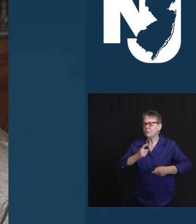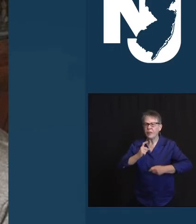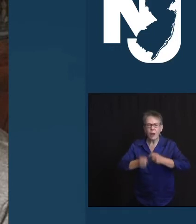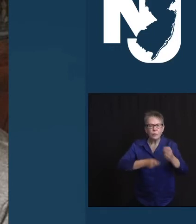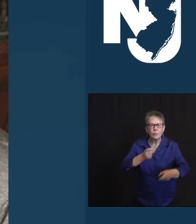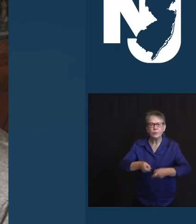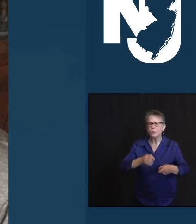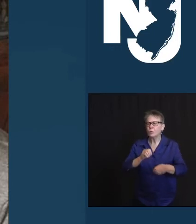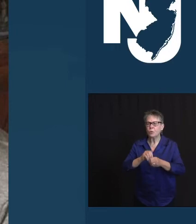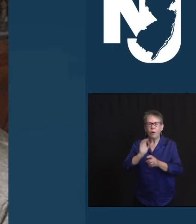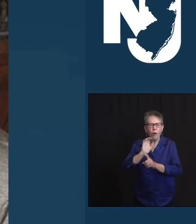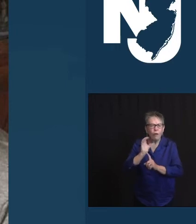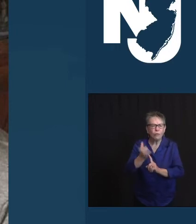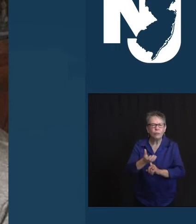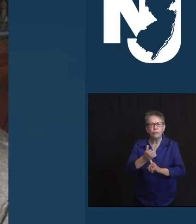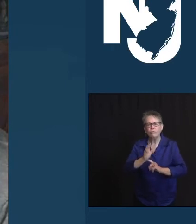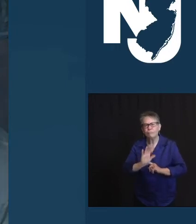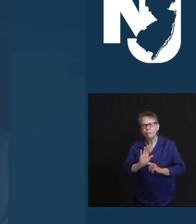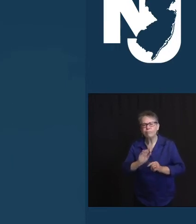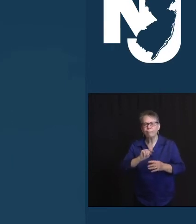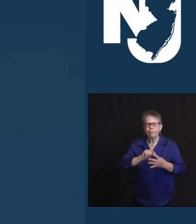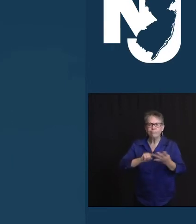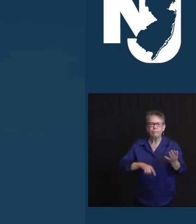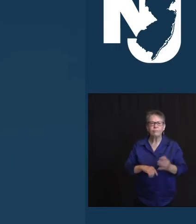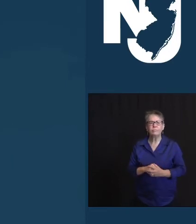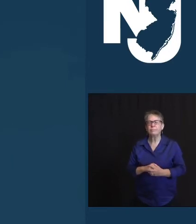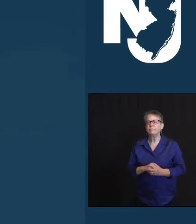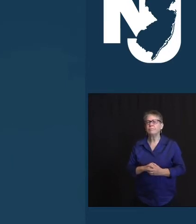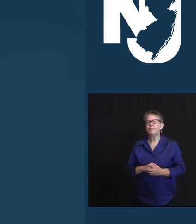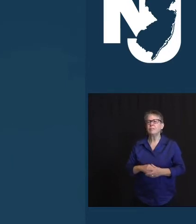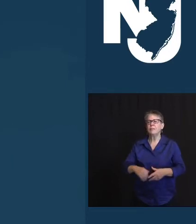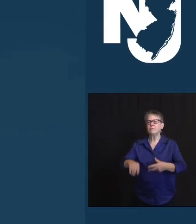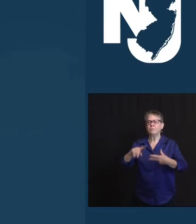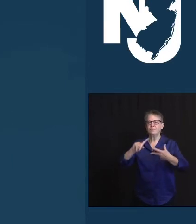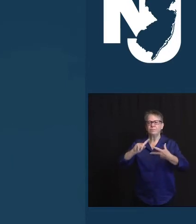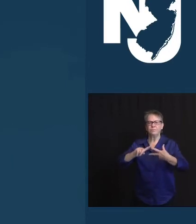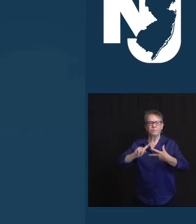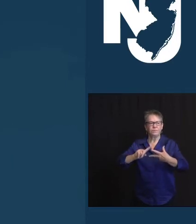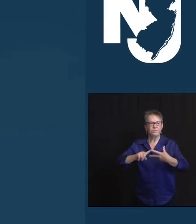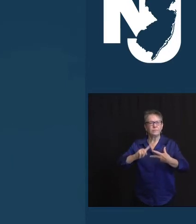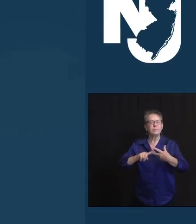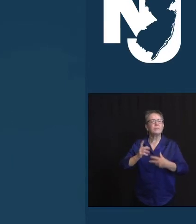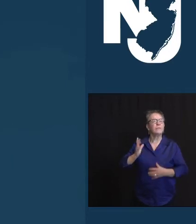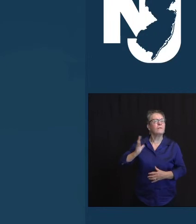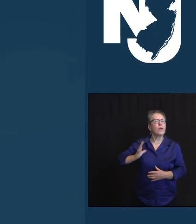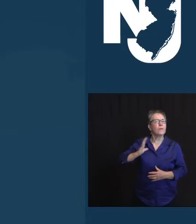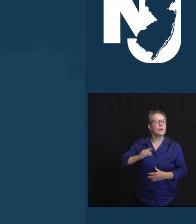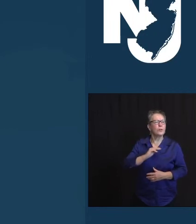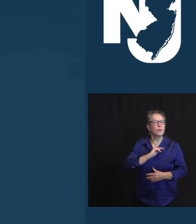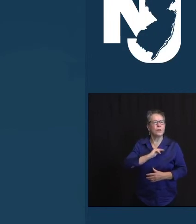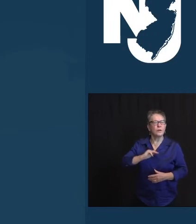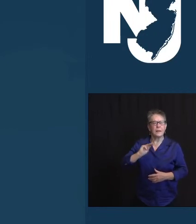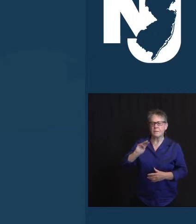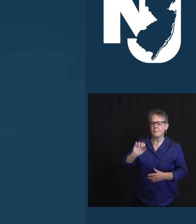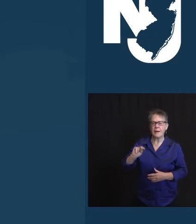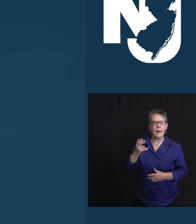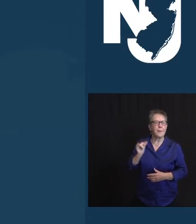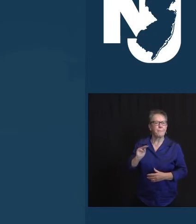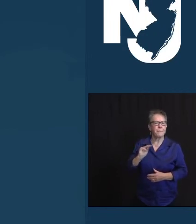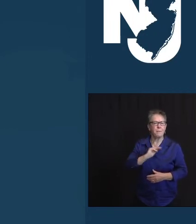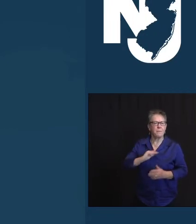family. Next up, we remember Brian Phelan, the former mayor of Mendham Township